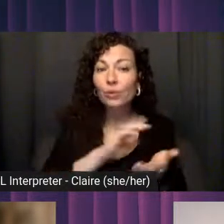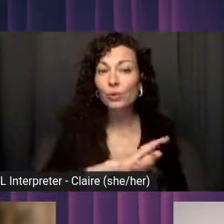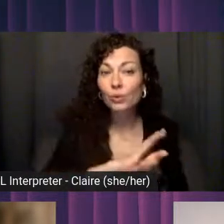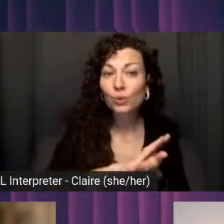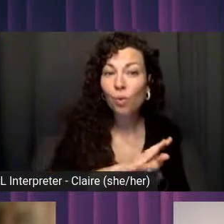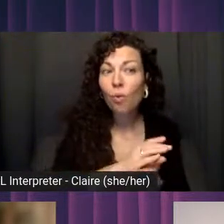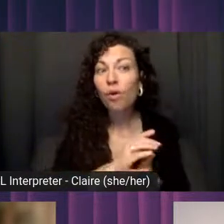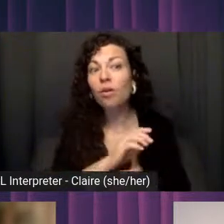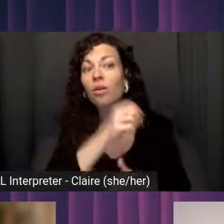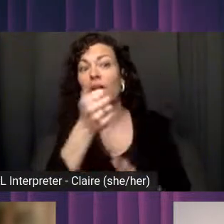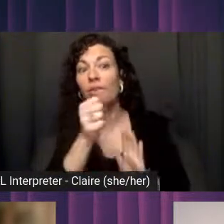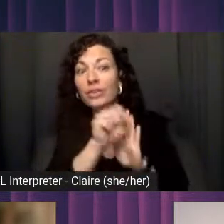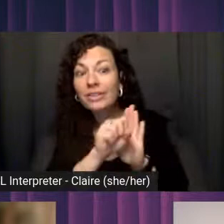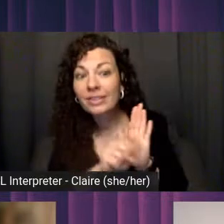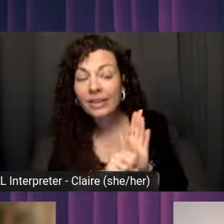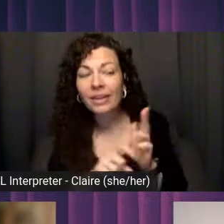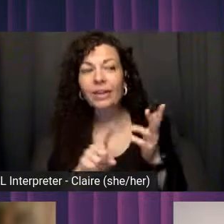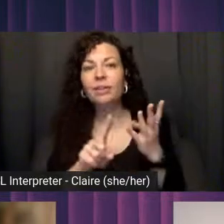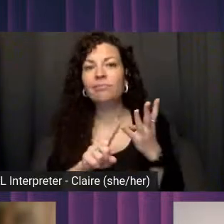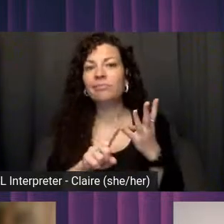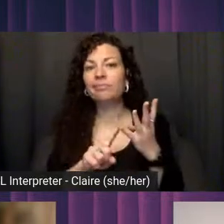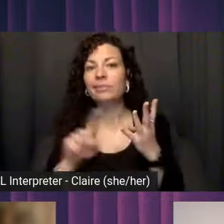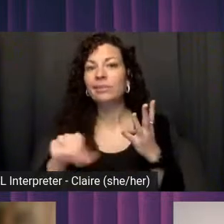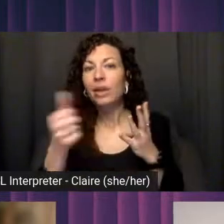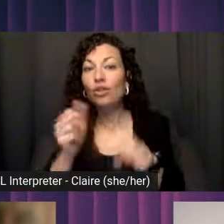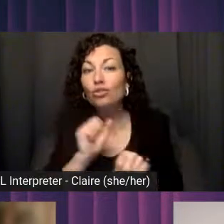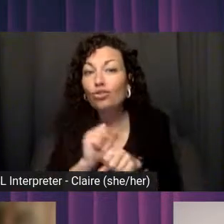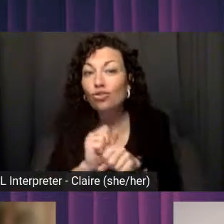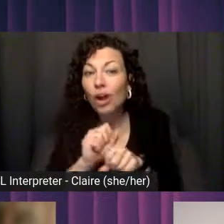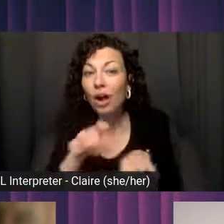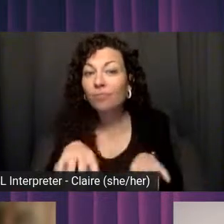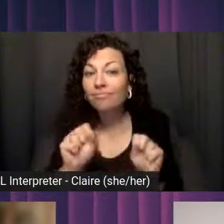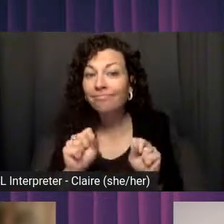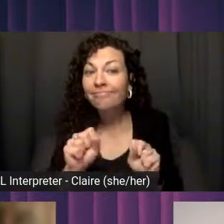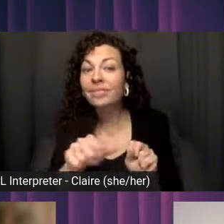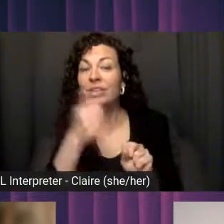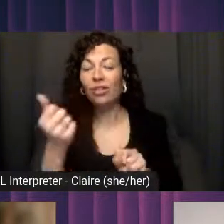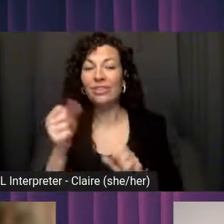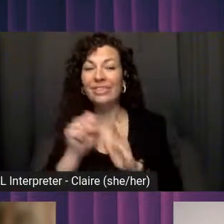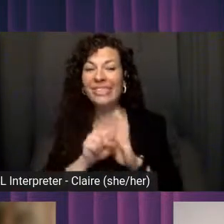it's definitely not something that we can feel. I mean,